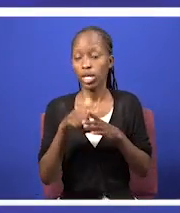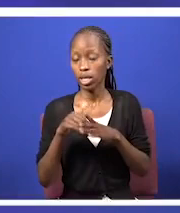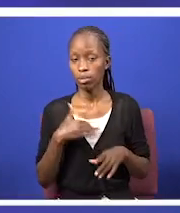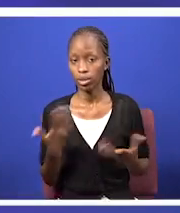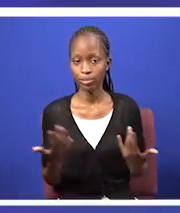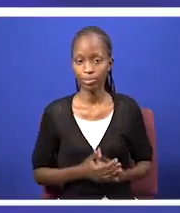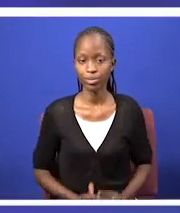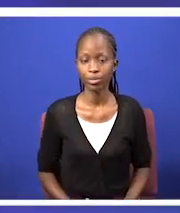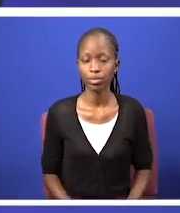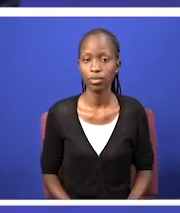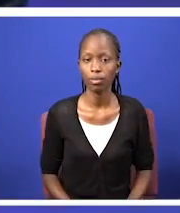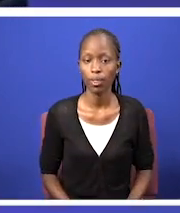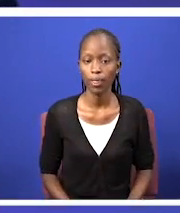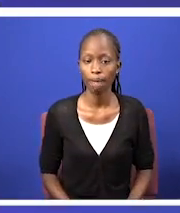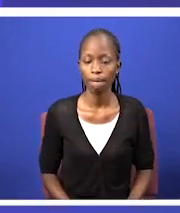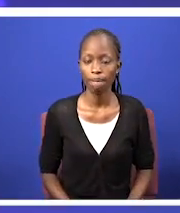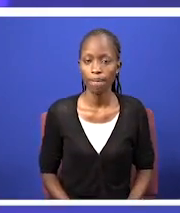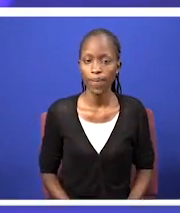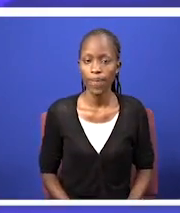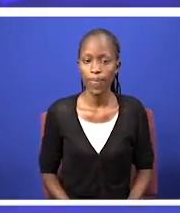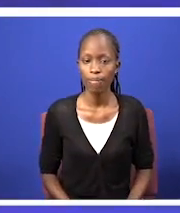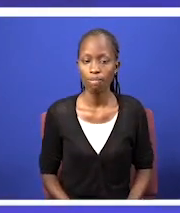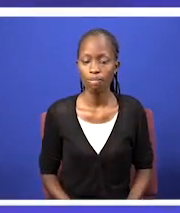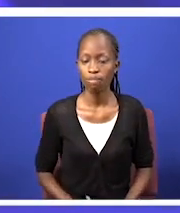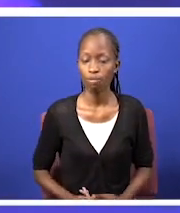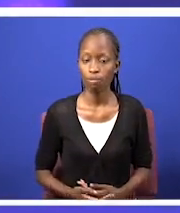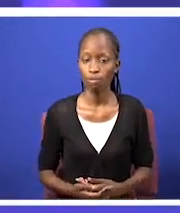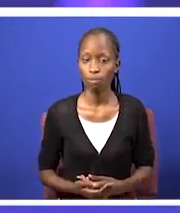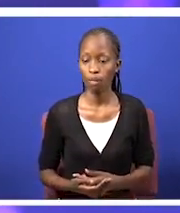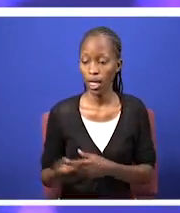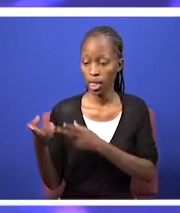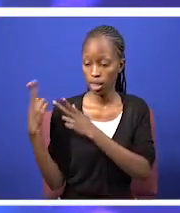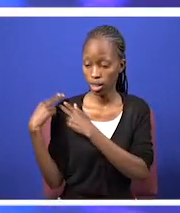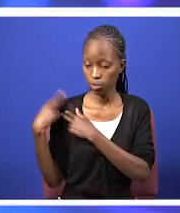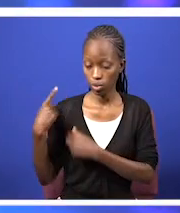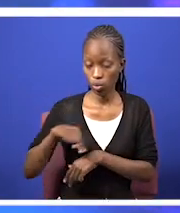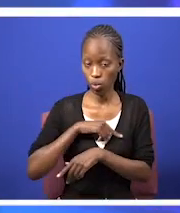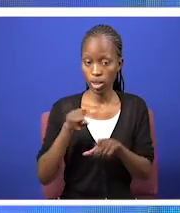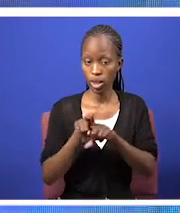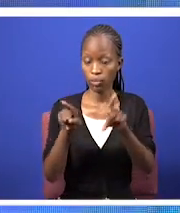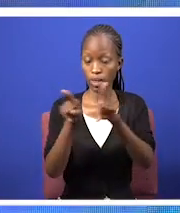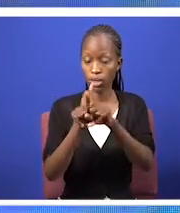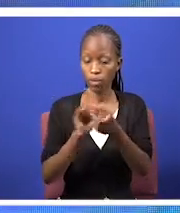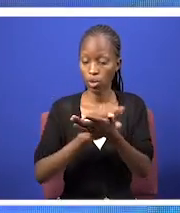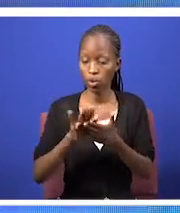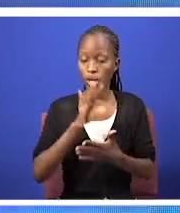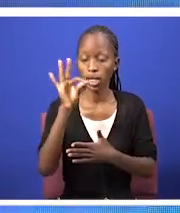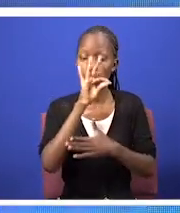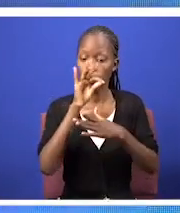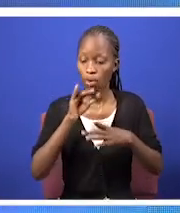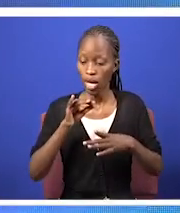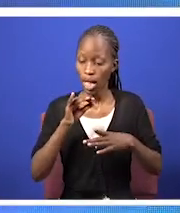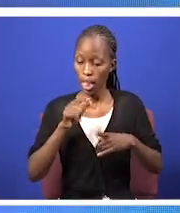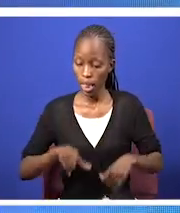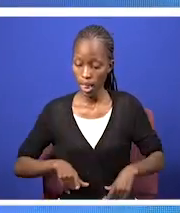work in me. It is our responsibility as the Spirit of God takes